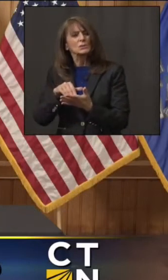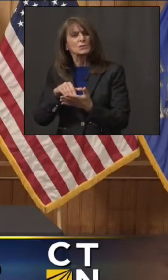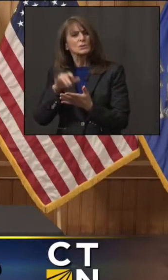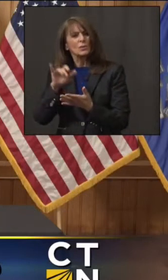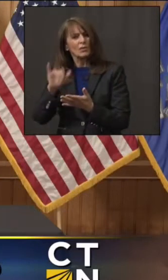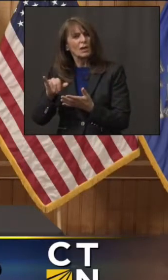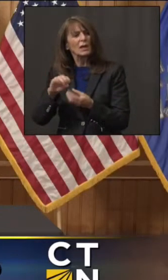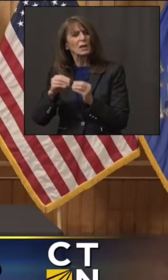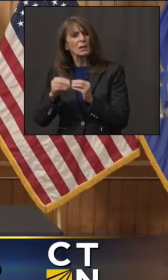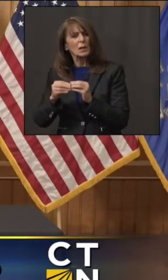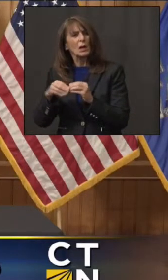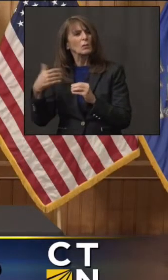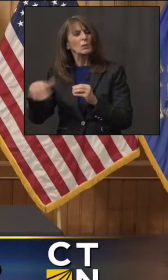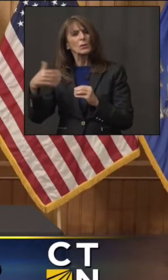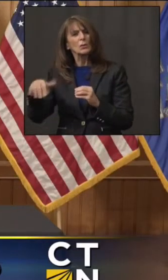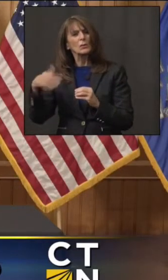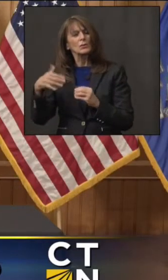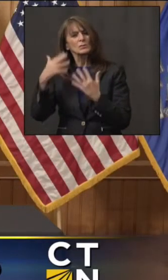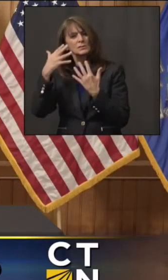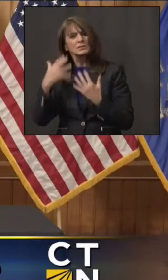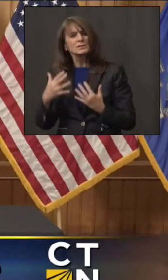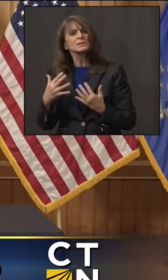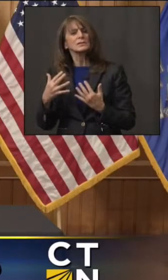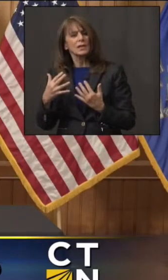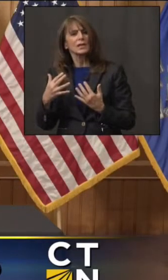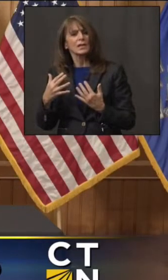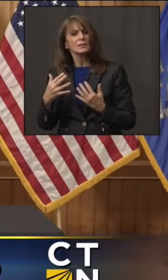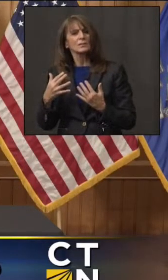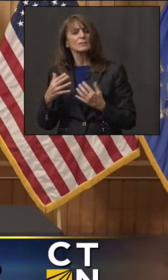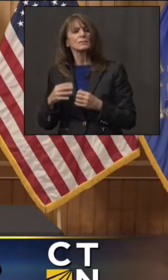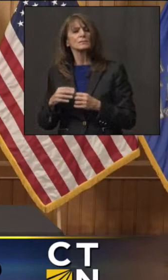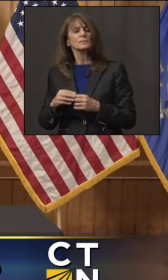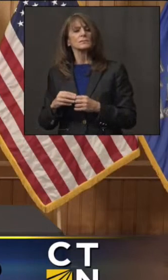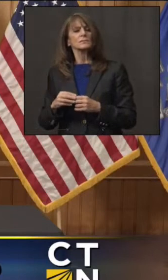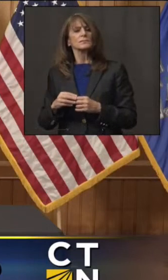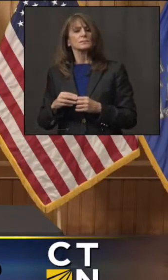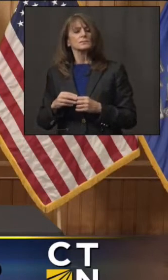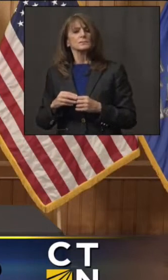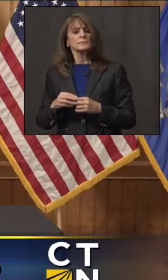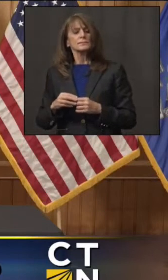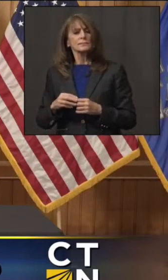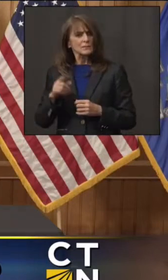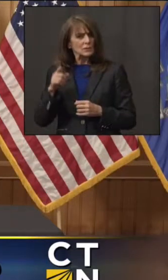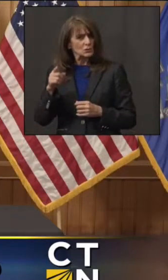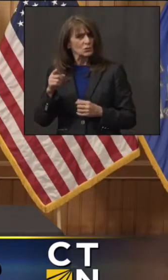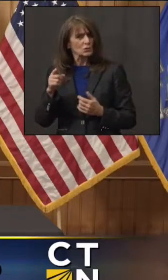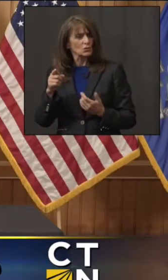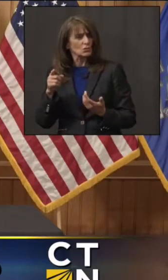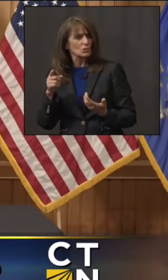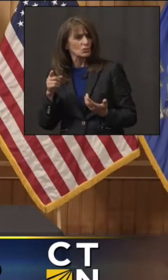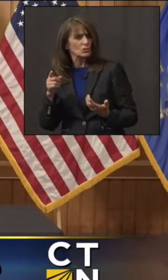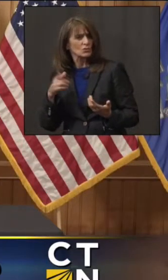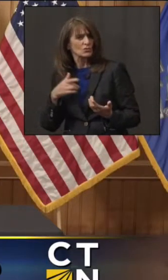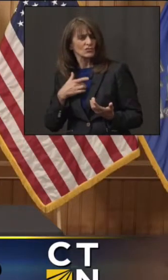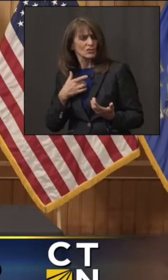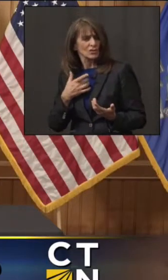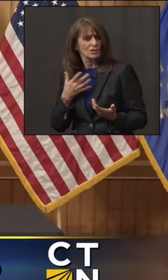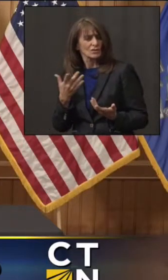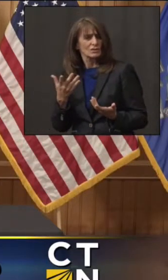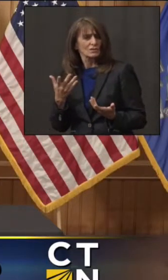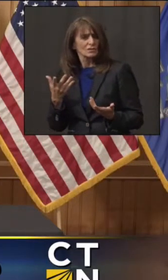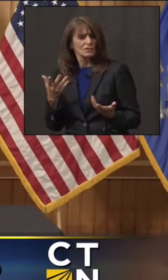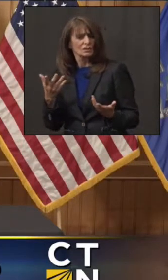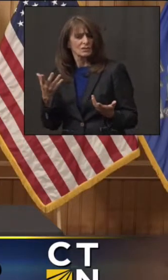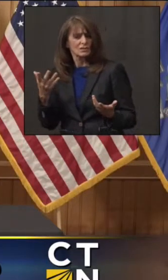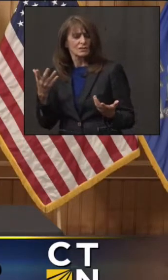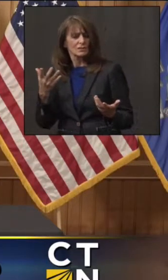milestone, unfortunately, in the state's outbreak. Do you see this? I know it's a